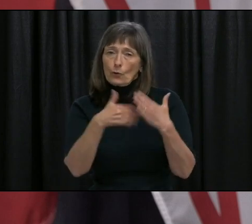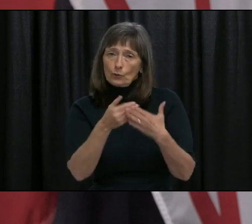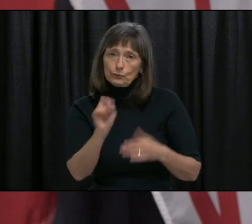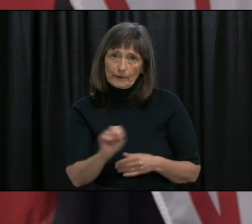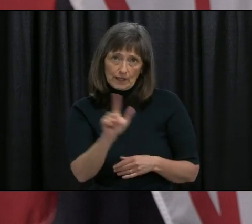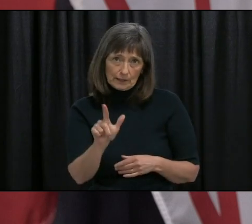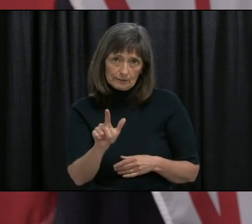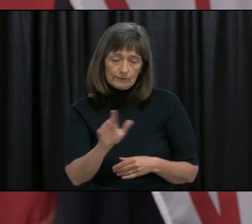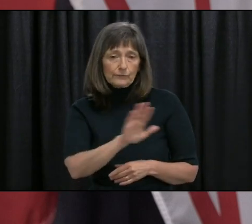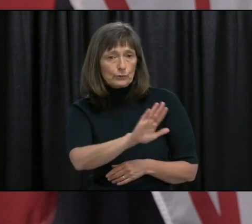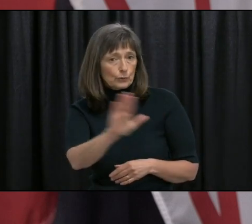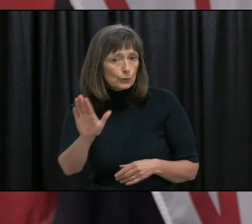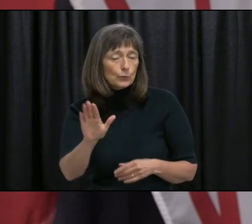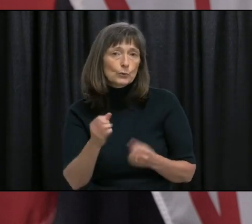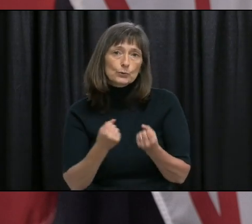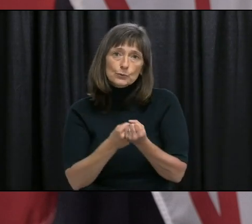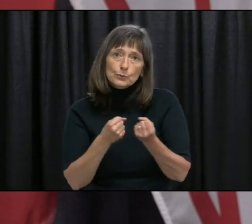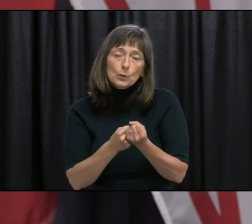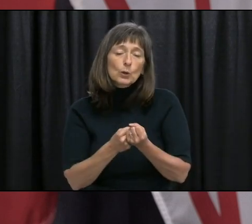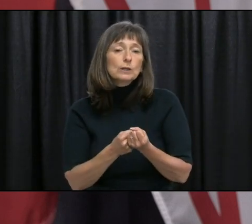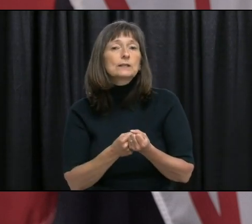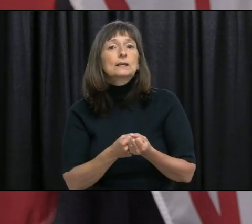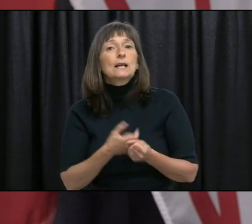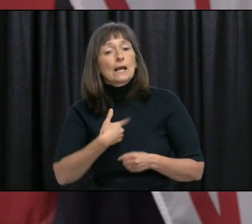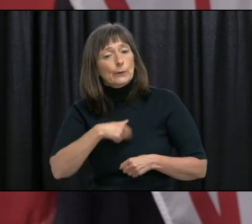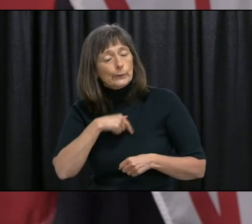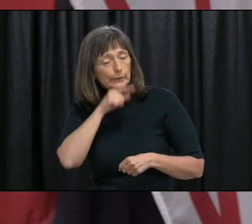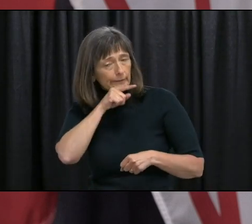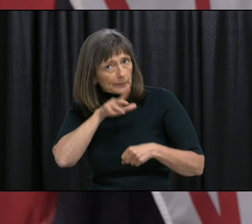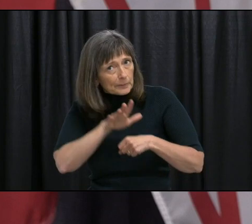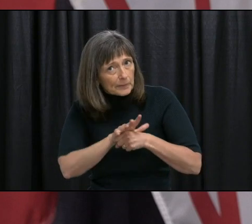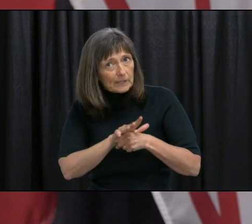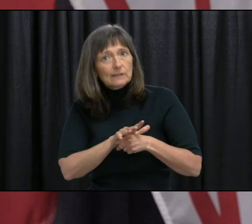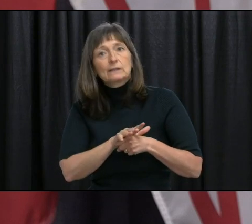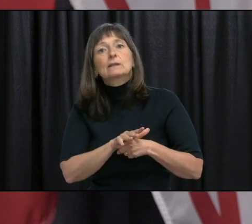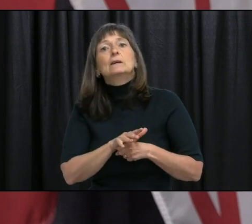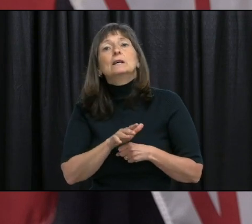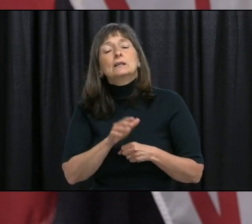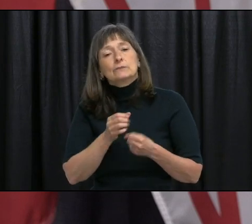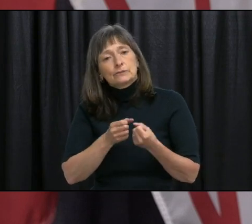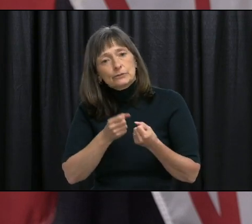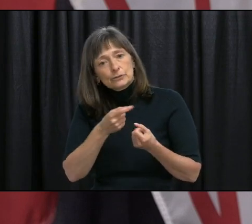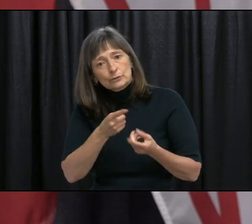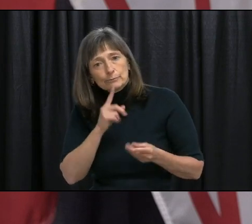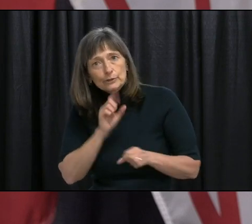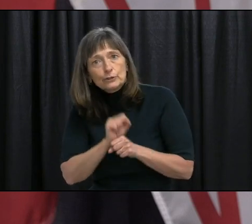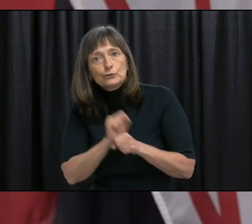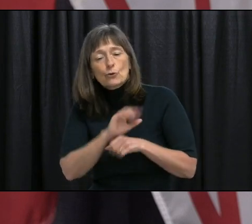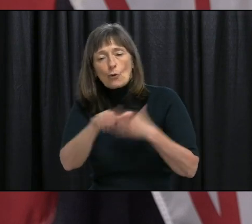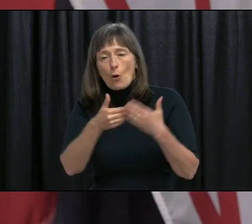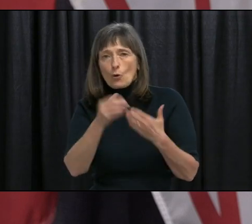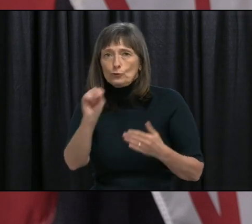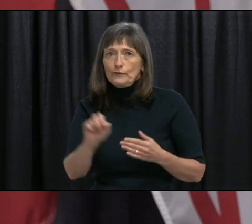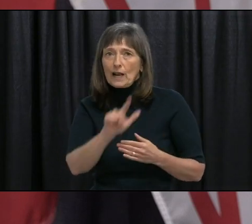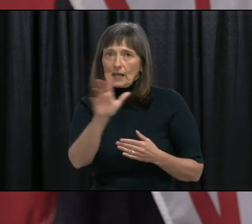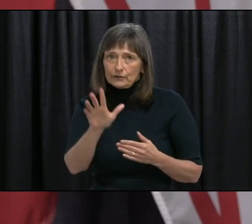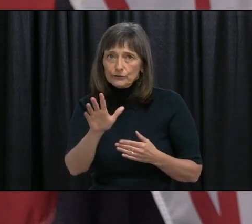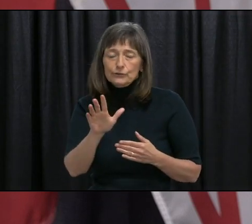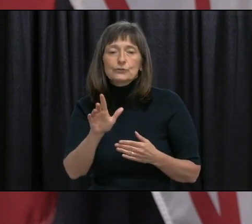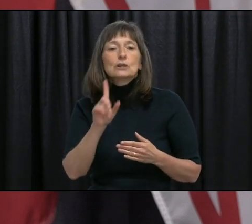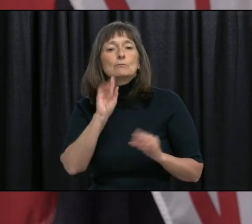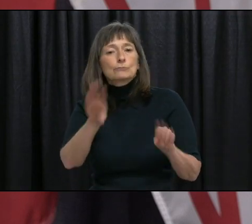their support of our government, commitment to the people of Newfoundland and Labrador, and keeping the residents, the services